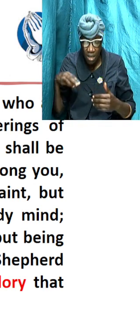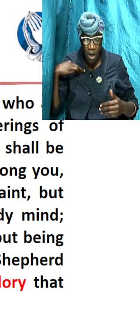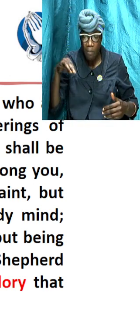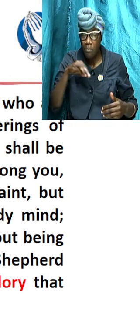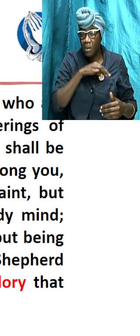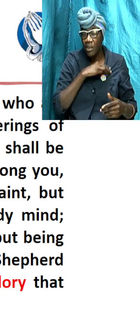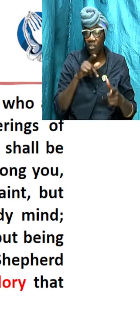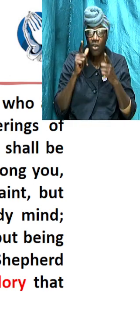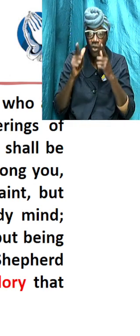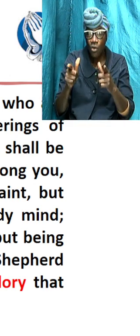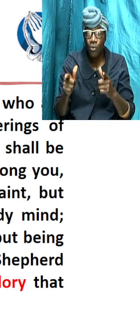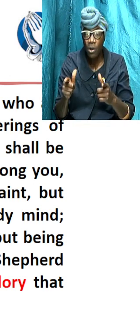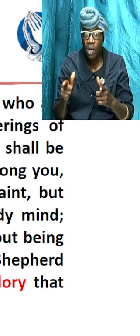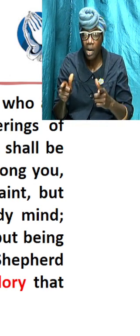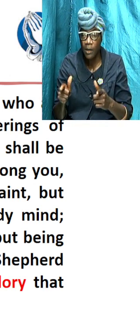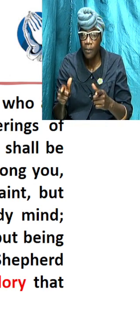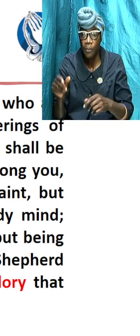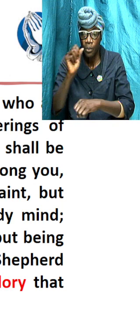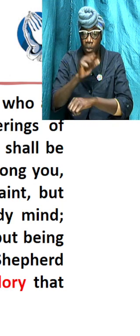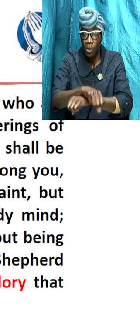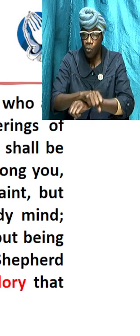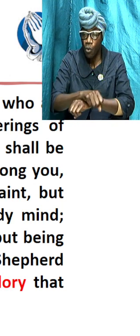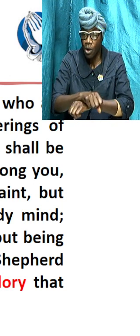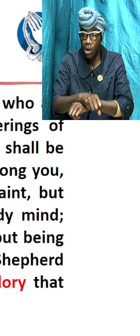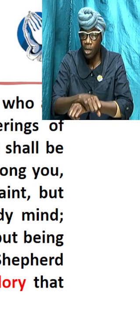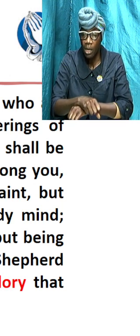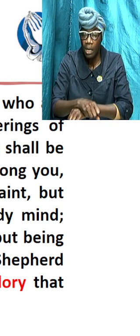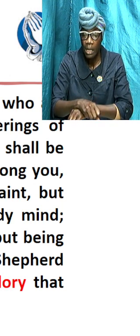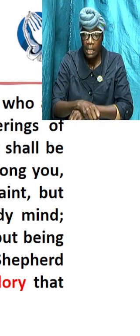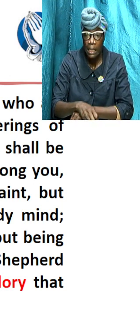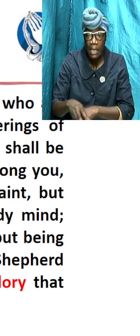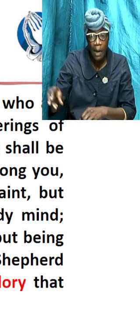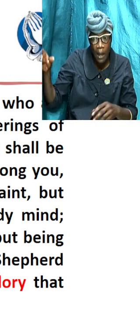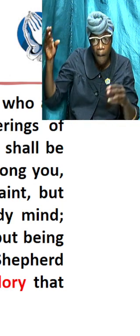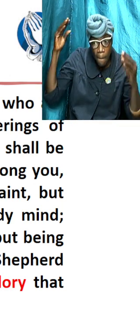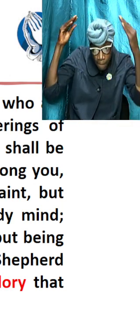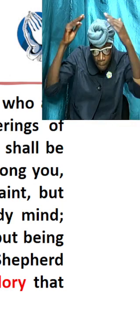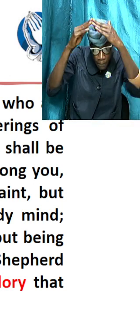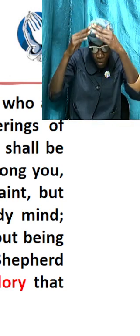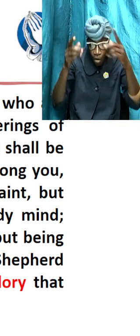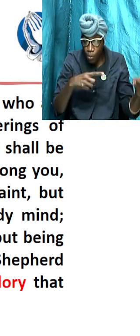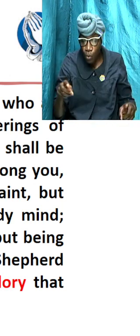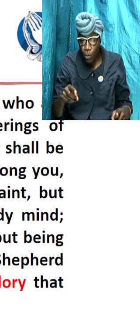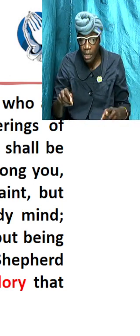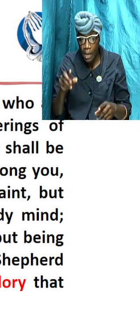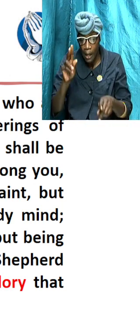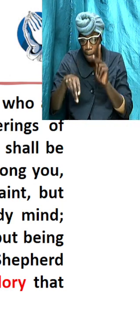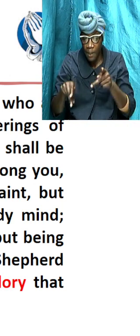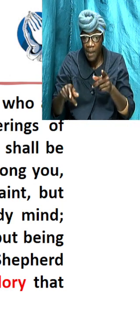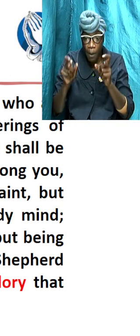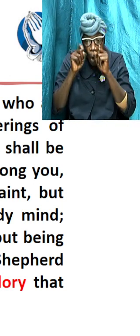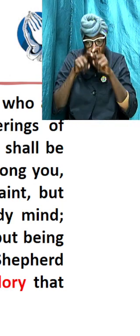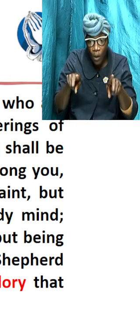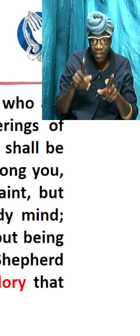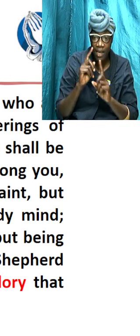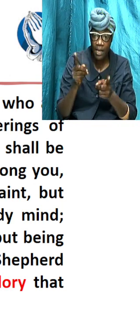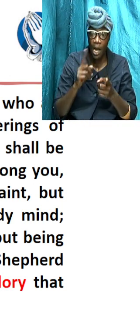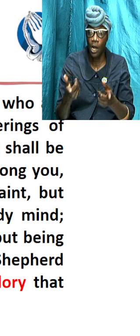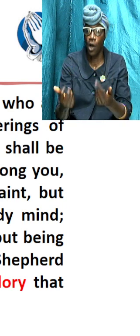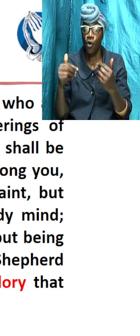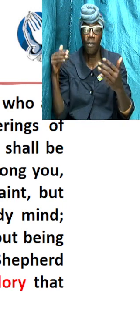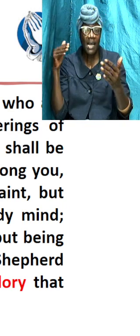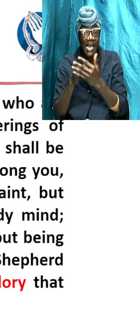work, amen, that Bishop Daly has been doing. And a lot of people question and will talk and try to come against the man of God. Amen. But